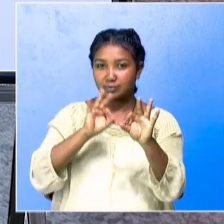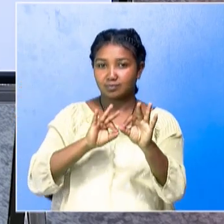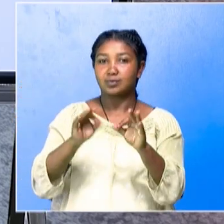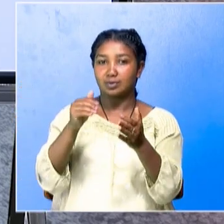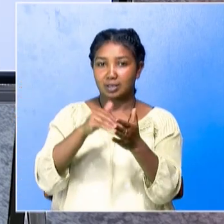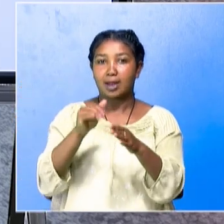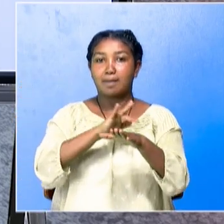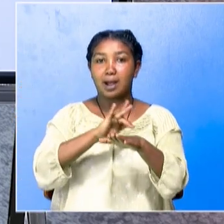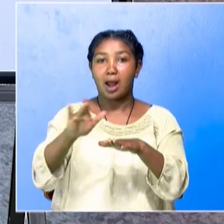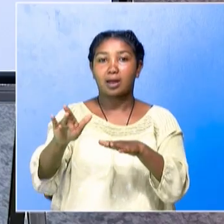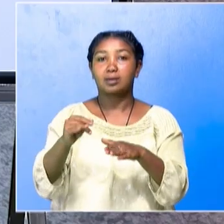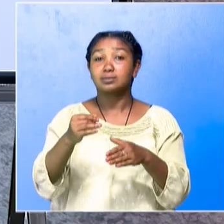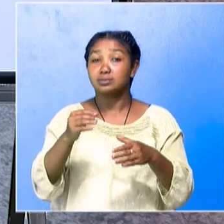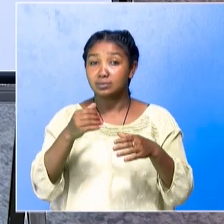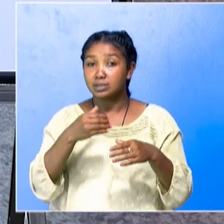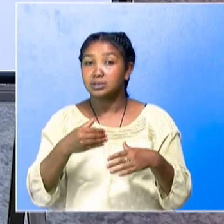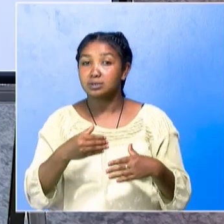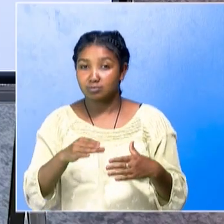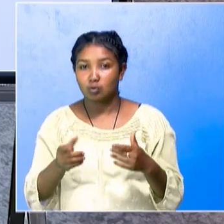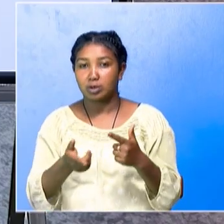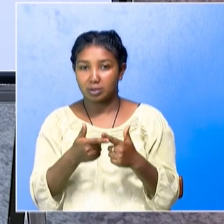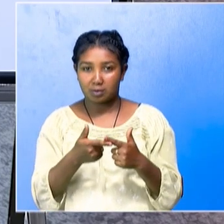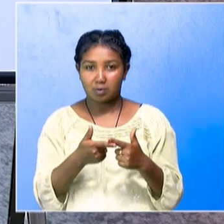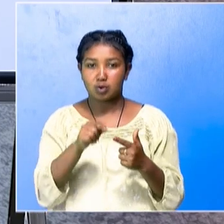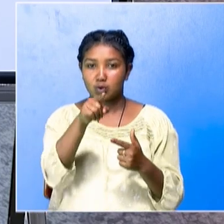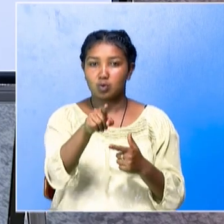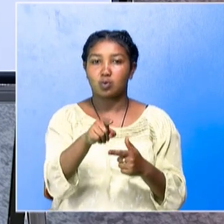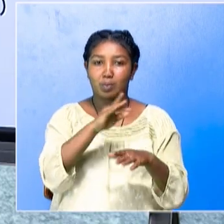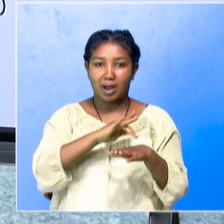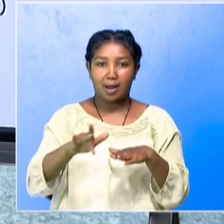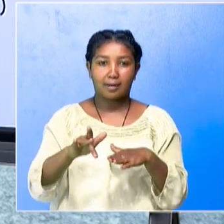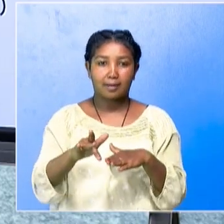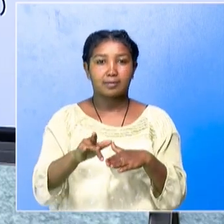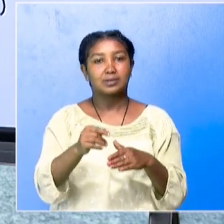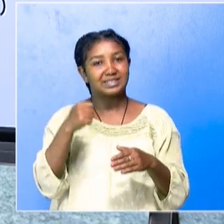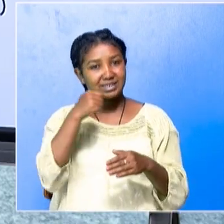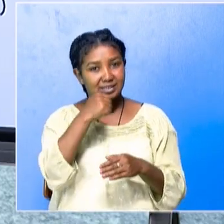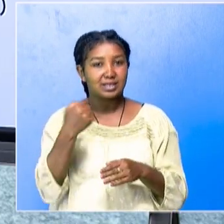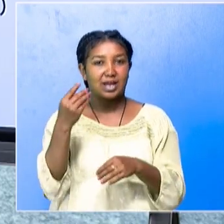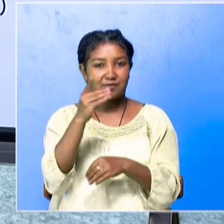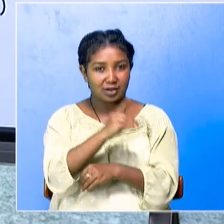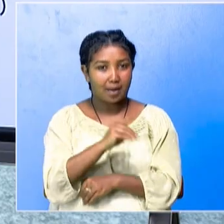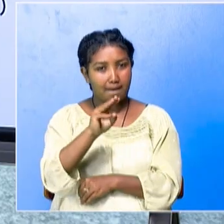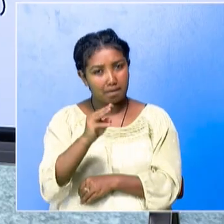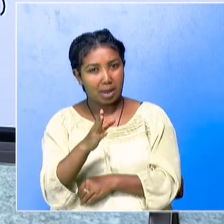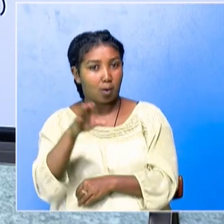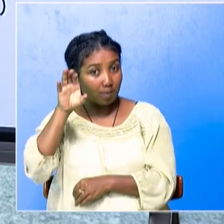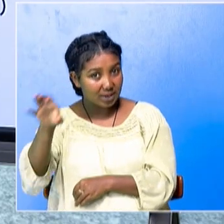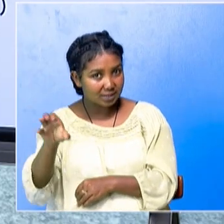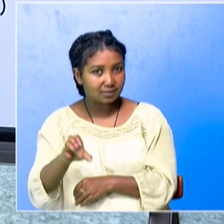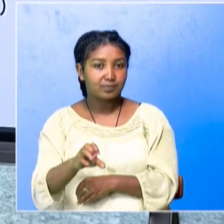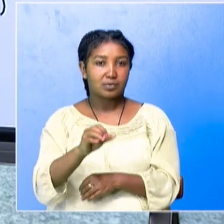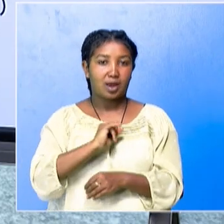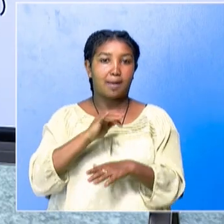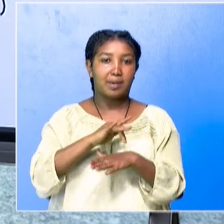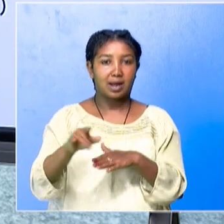question. Blank speak Amharic, should or can. You blank brush your teeth every day, may, must.